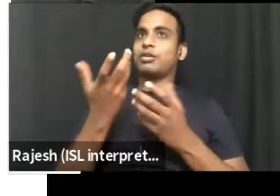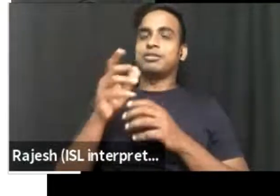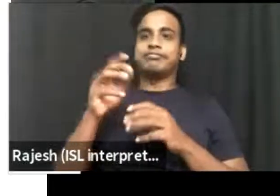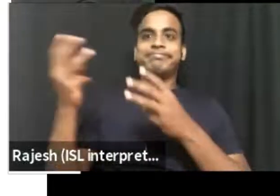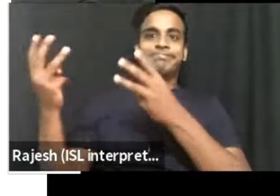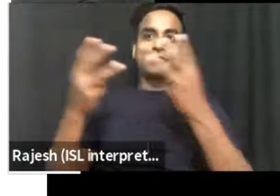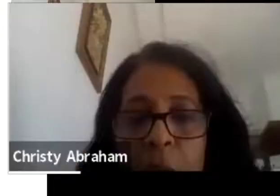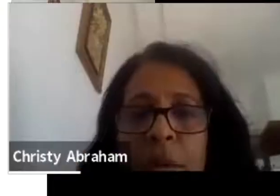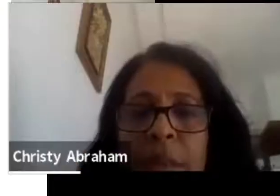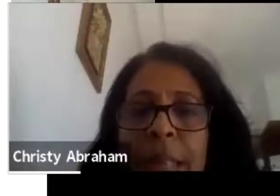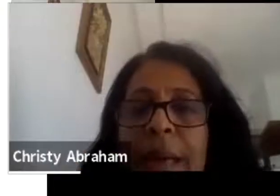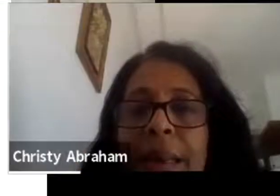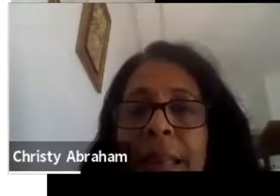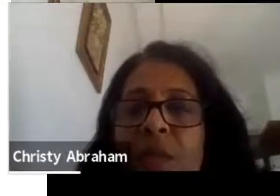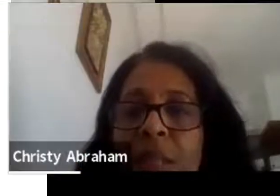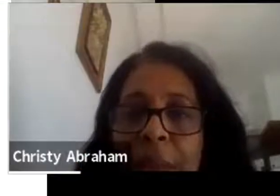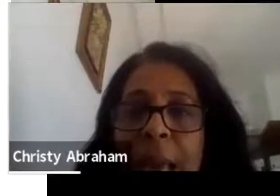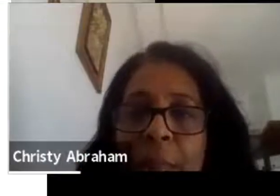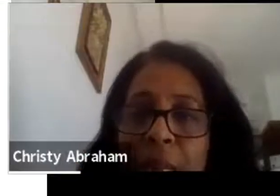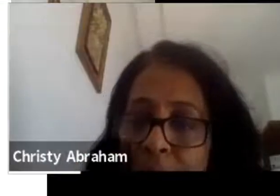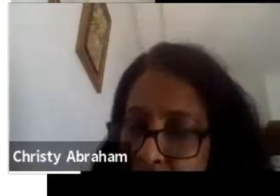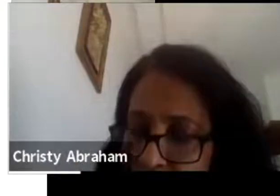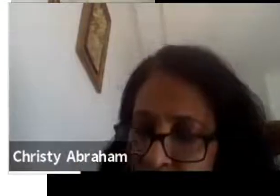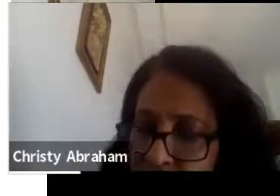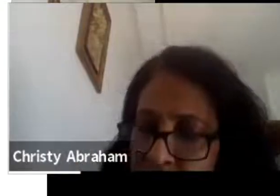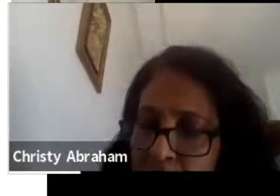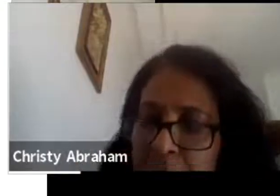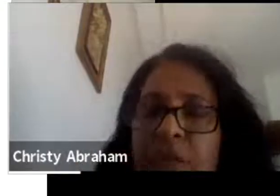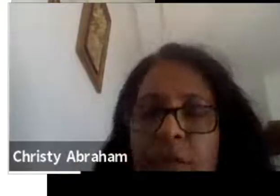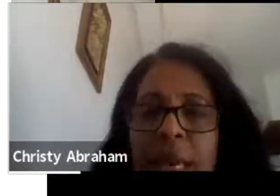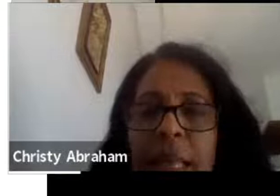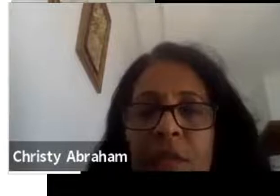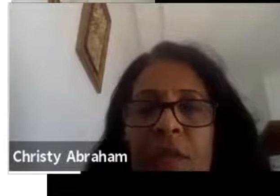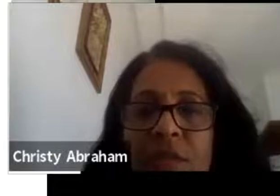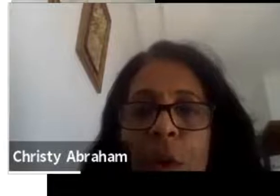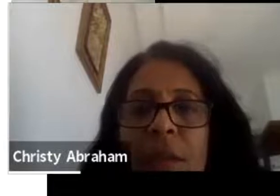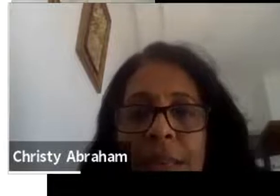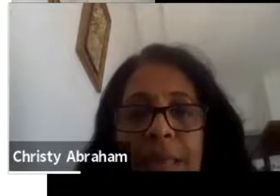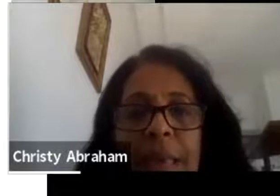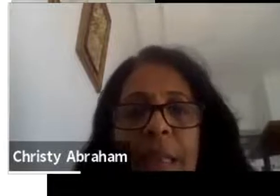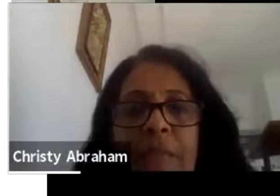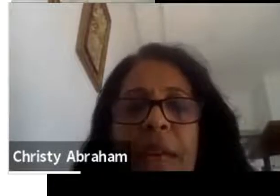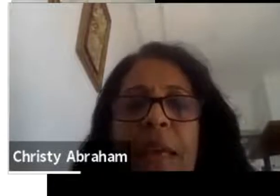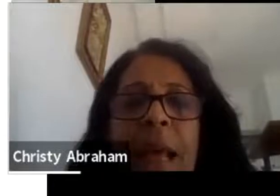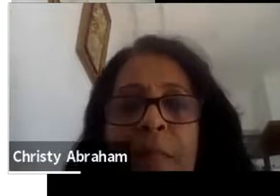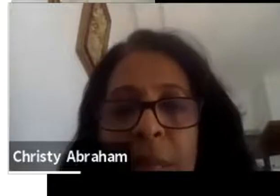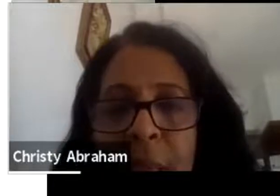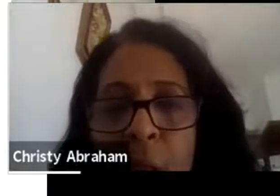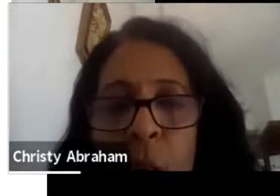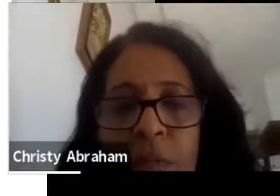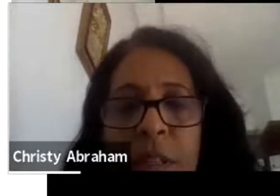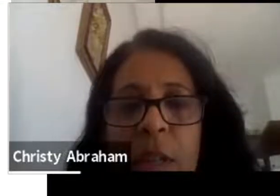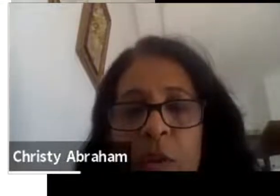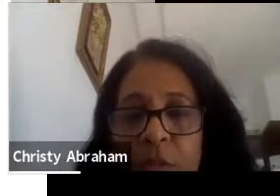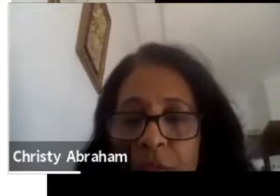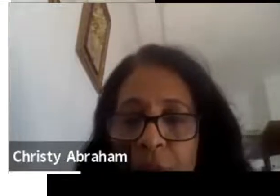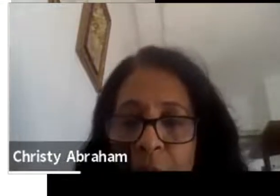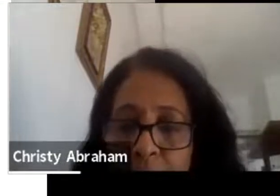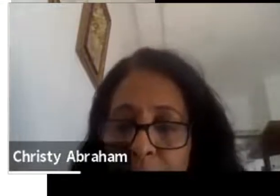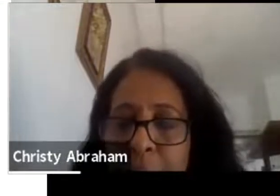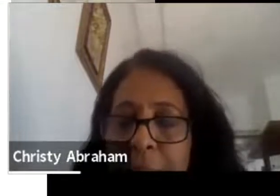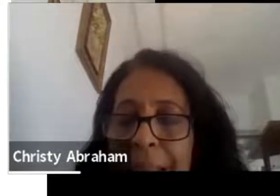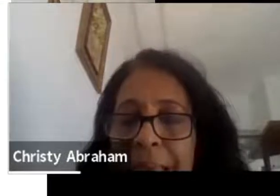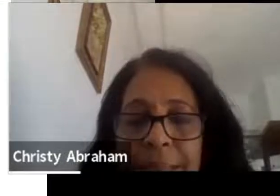areas around their connect with rehabilitation. Have to say that it was not easy. Venki helped us a lot with lot